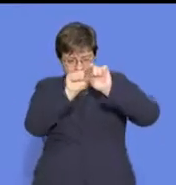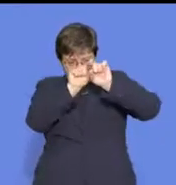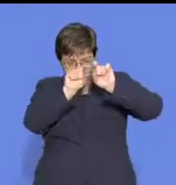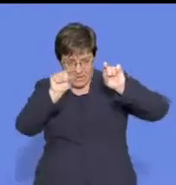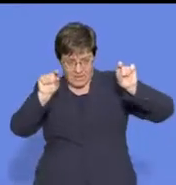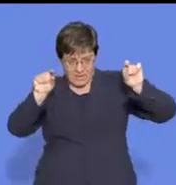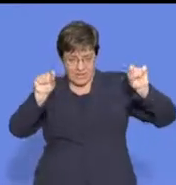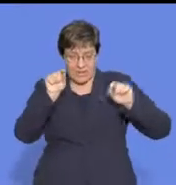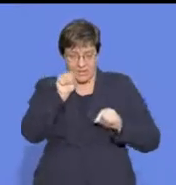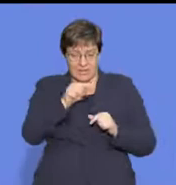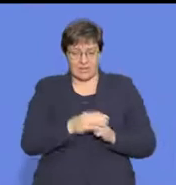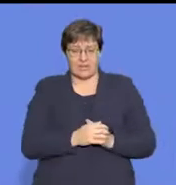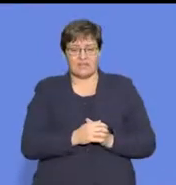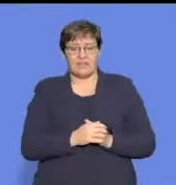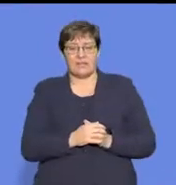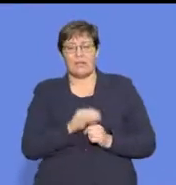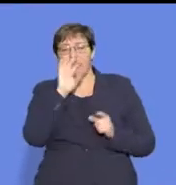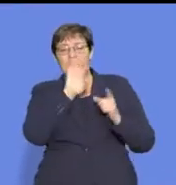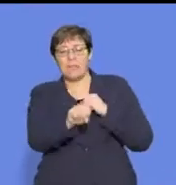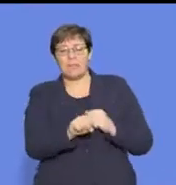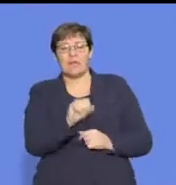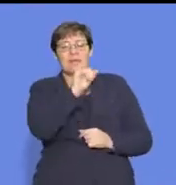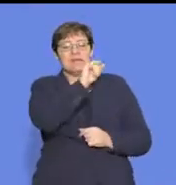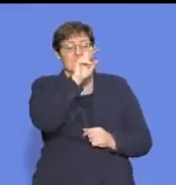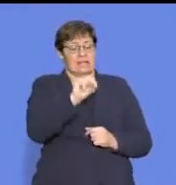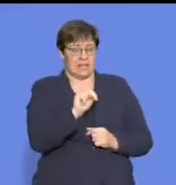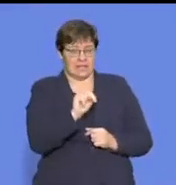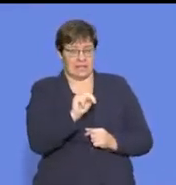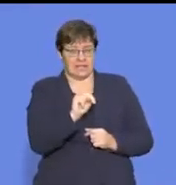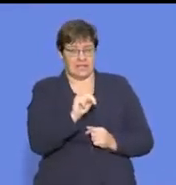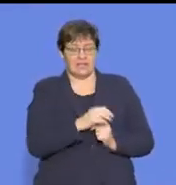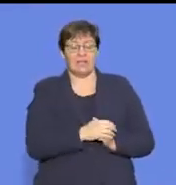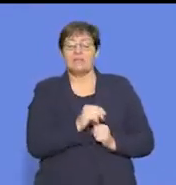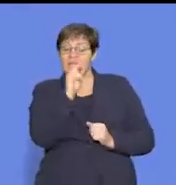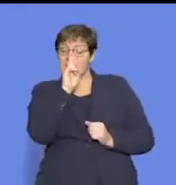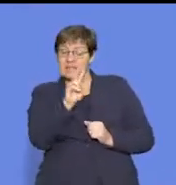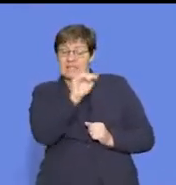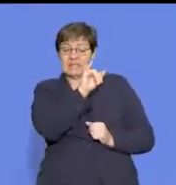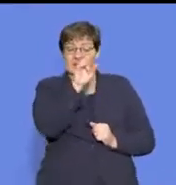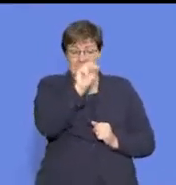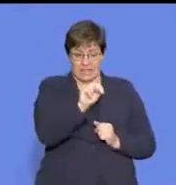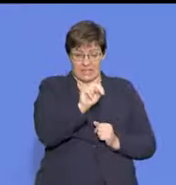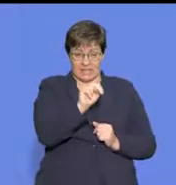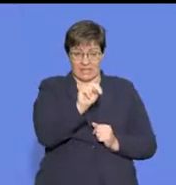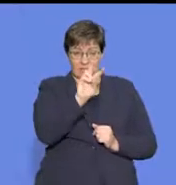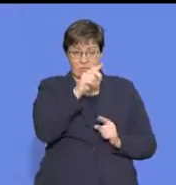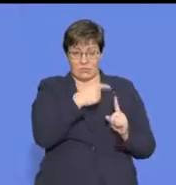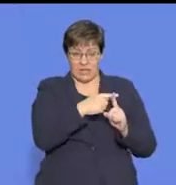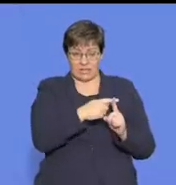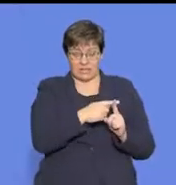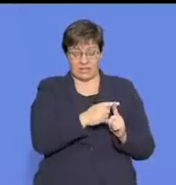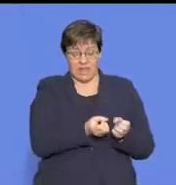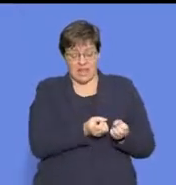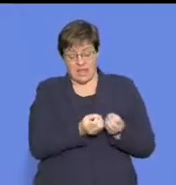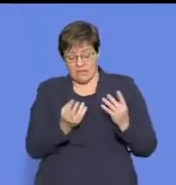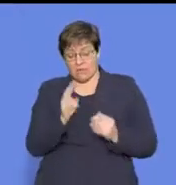to zoom in on that reaction there, and we recognize the reaction with zinc. I want you to see that zinc going